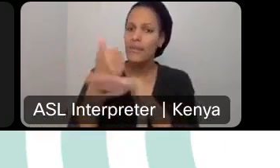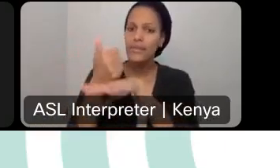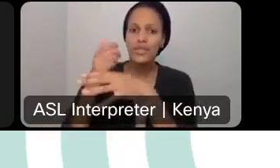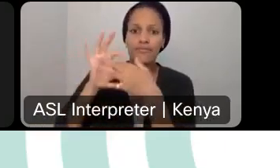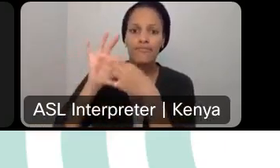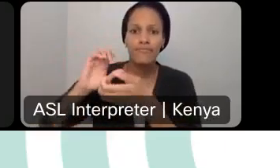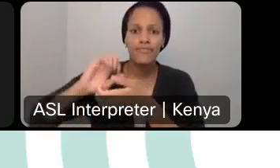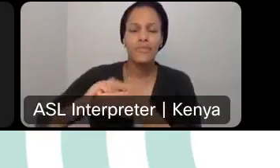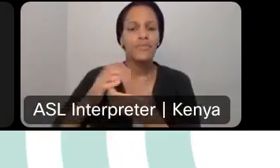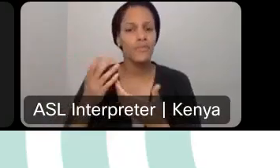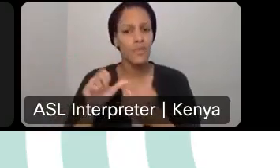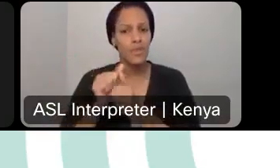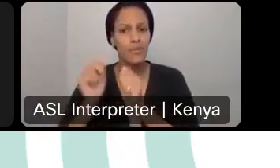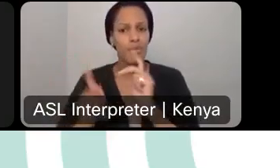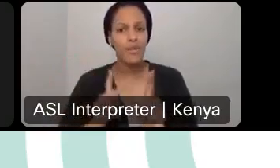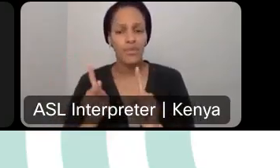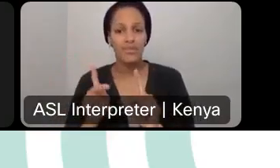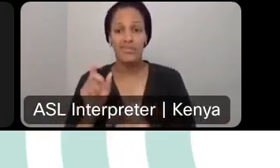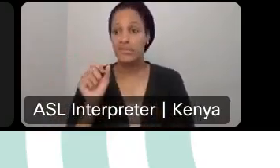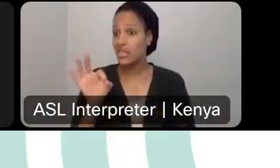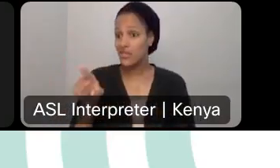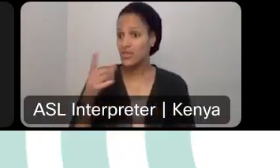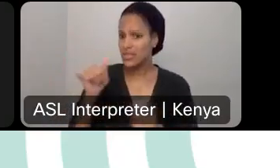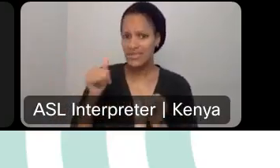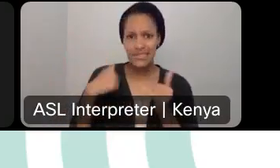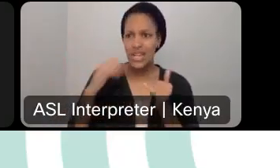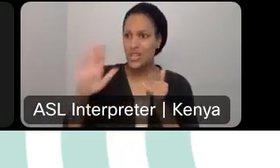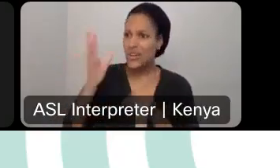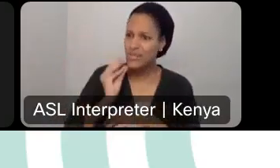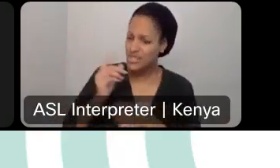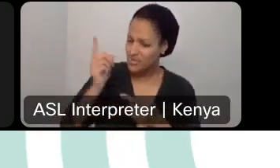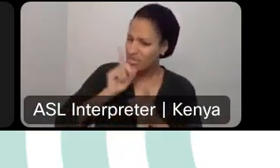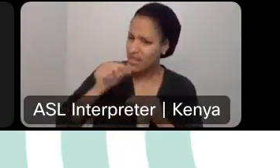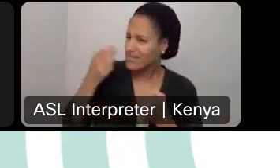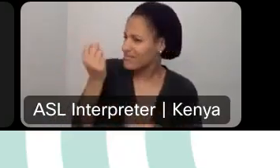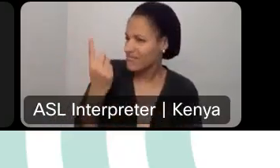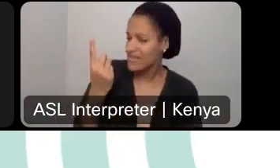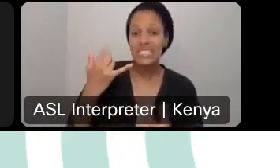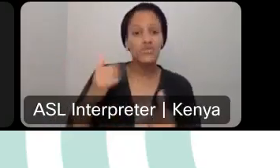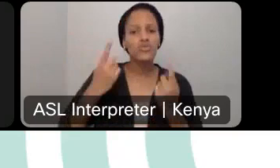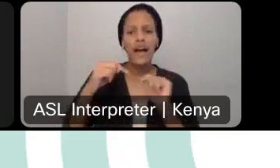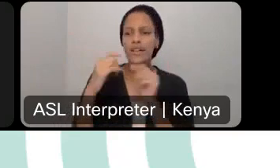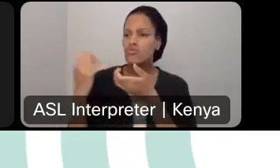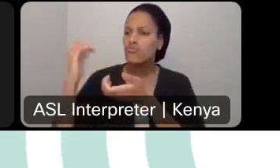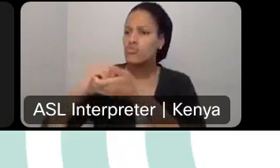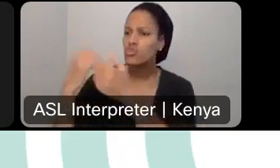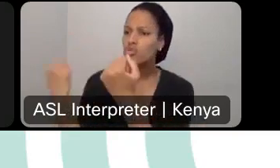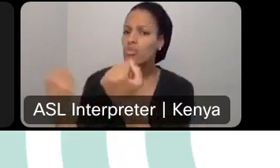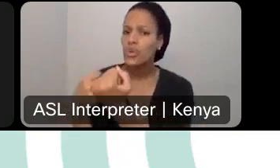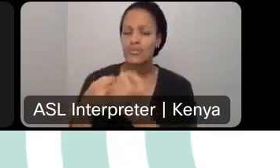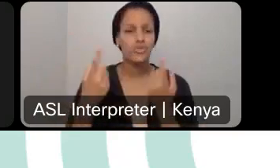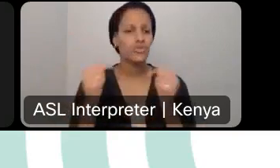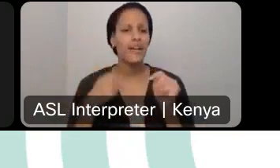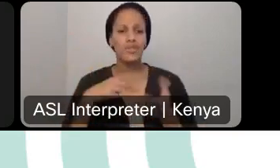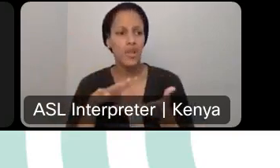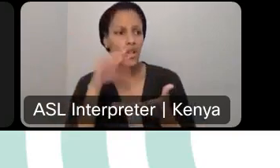understand their responses or experiences. Seek to understand and learn from others. Integrate